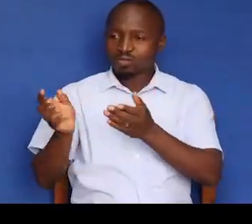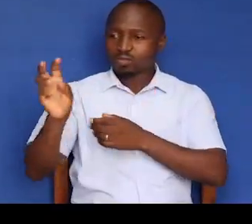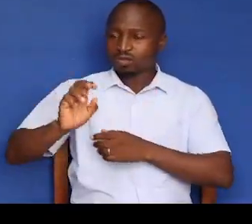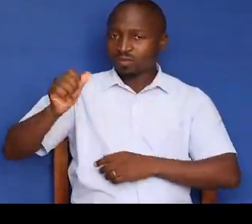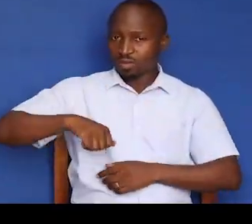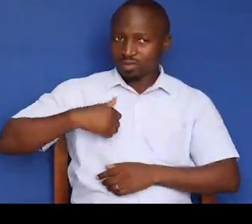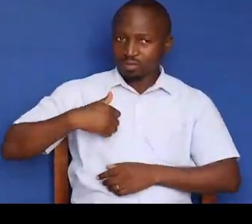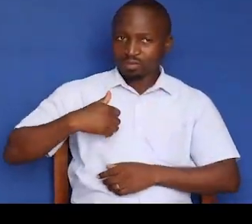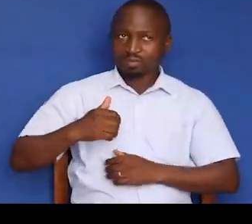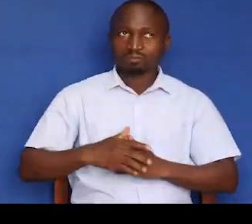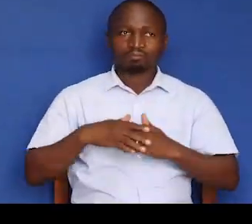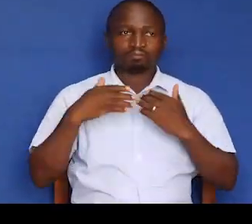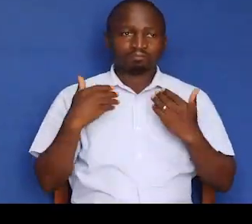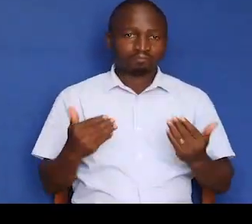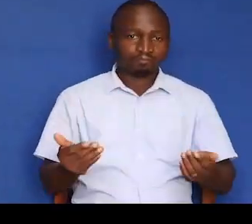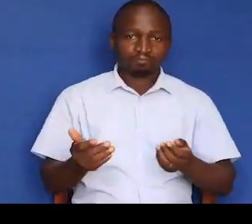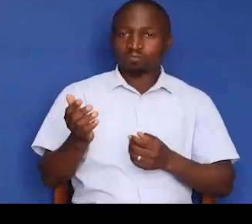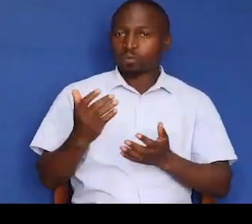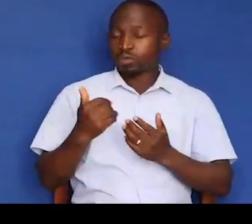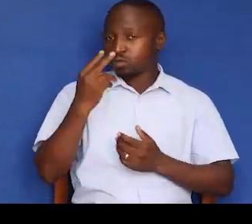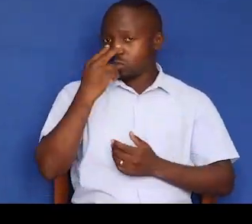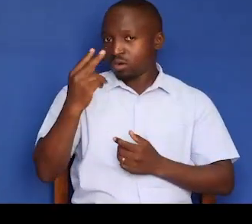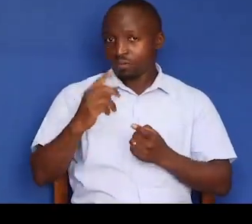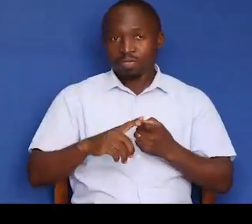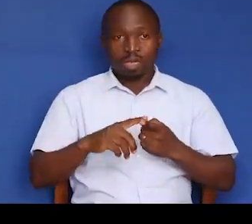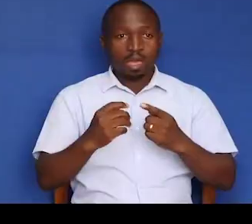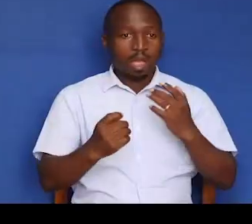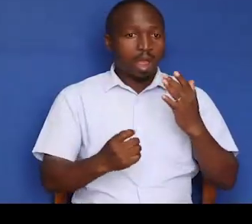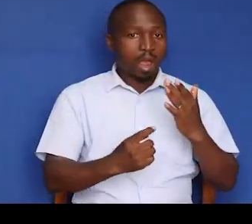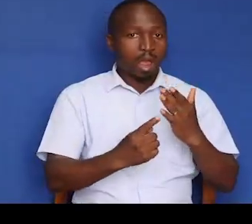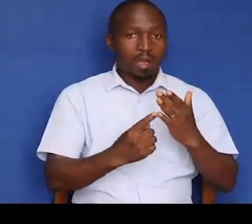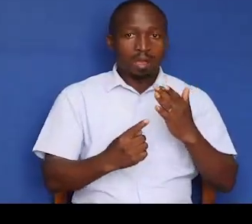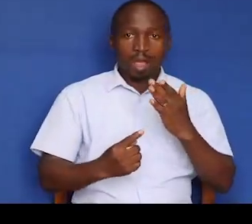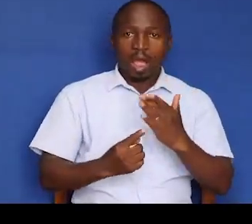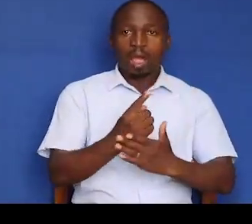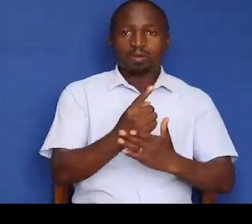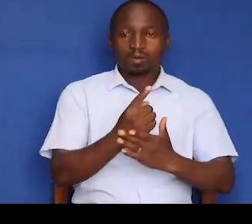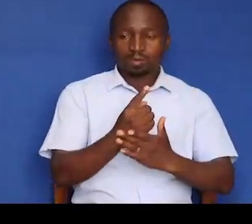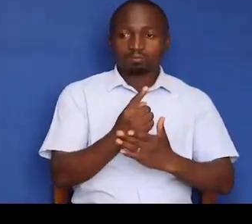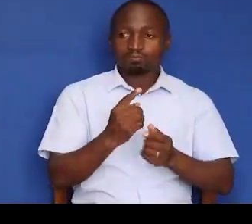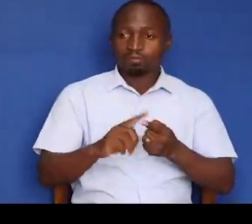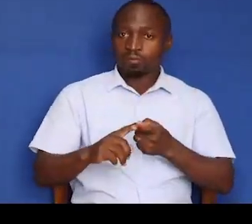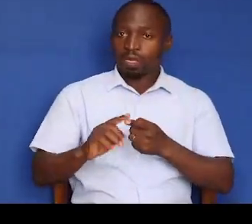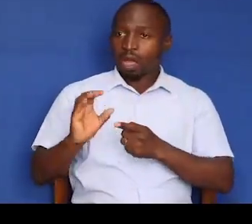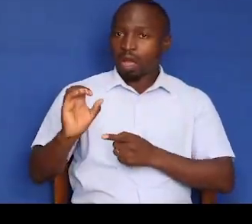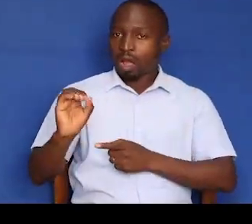ourselves. So we can see output level starting from 0,